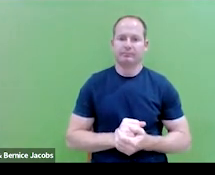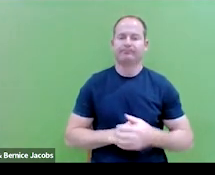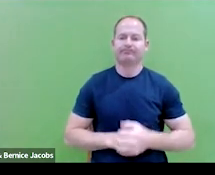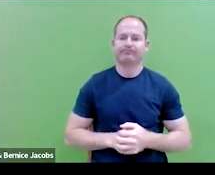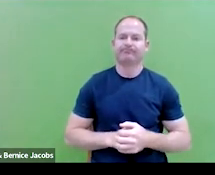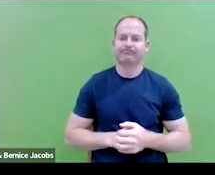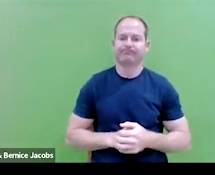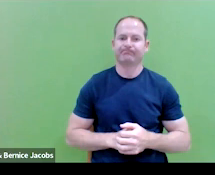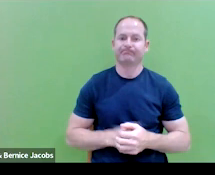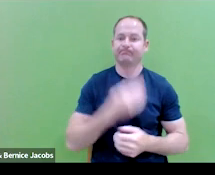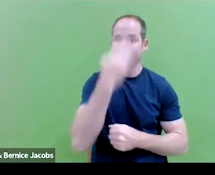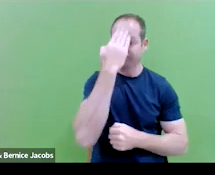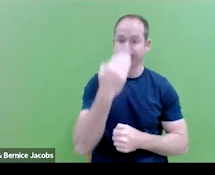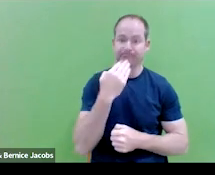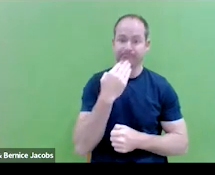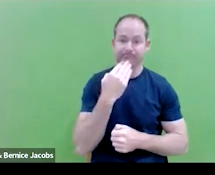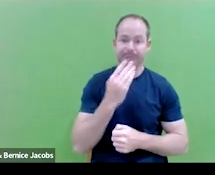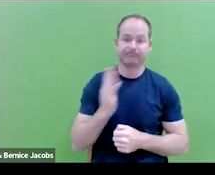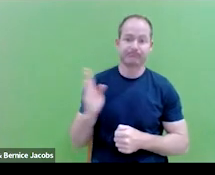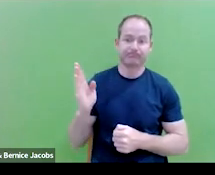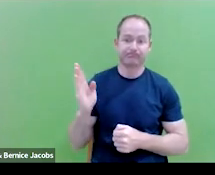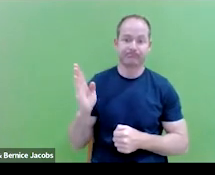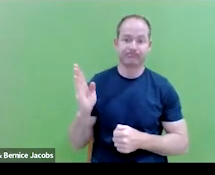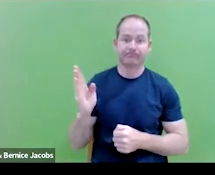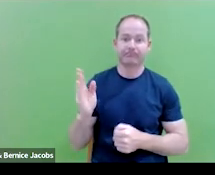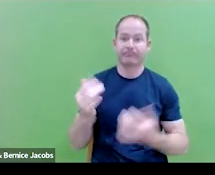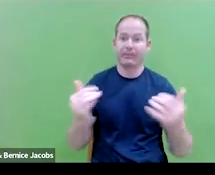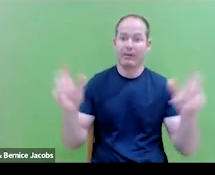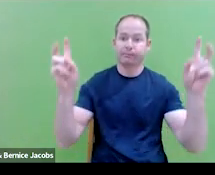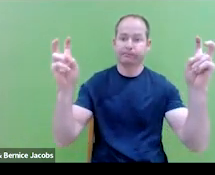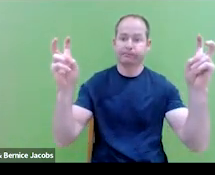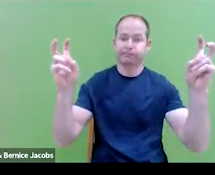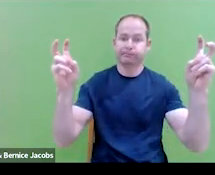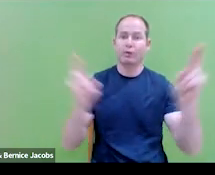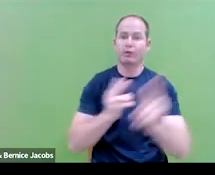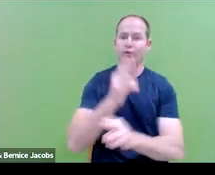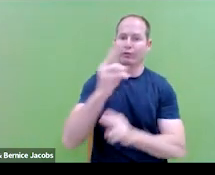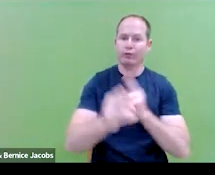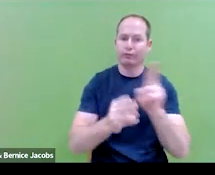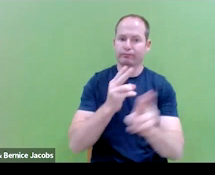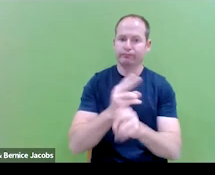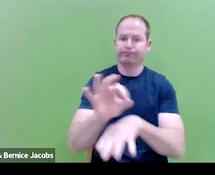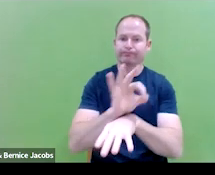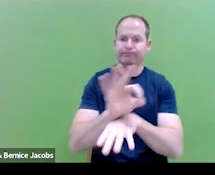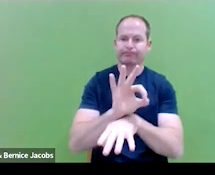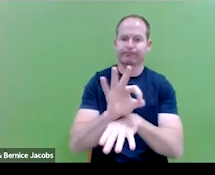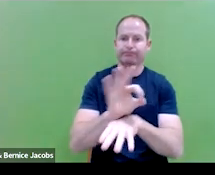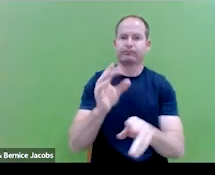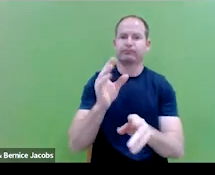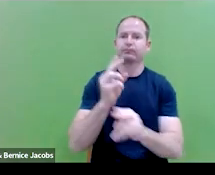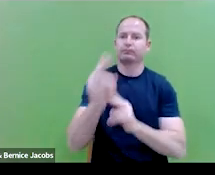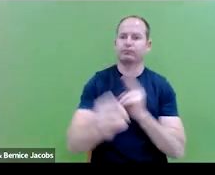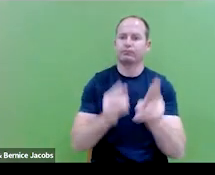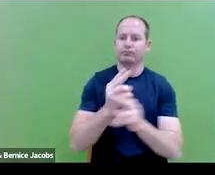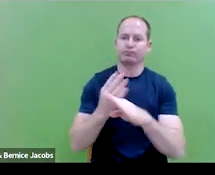So next on the screen, I have the title that says Universal Design and Universal Access. So